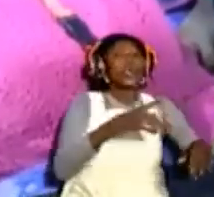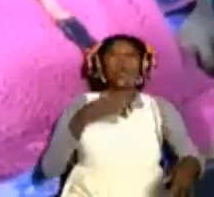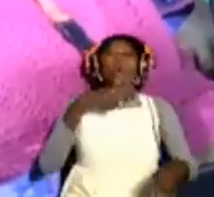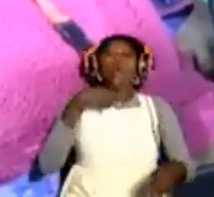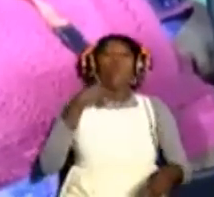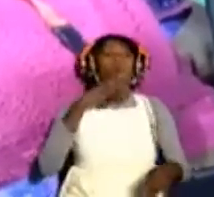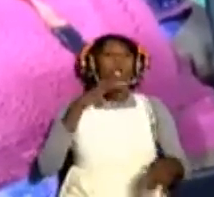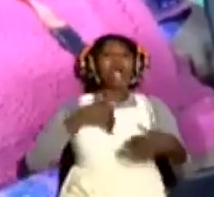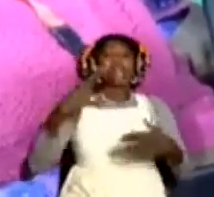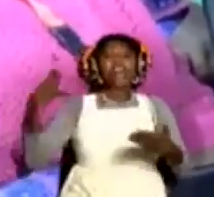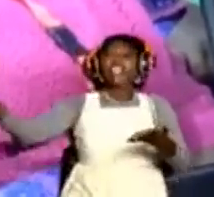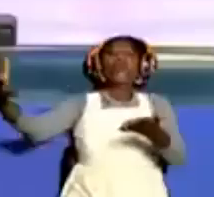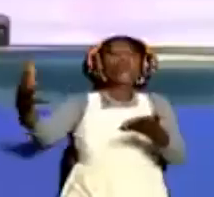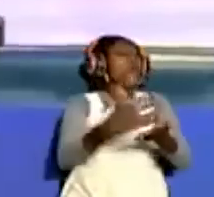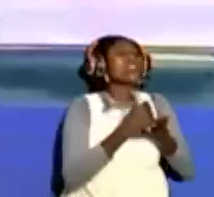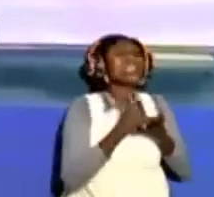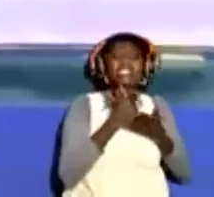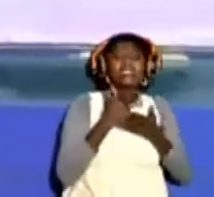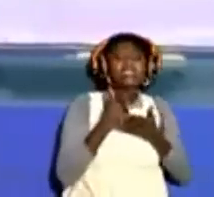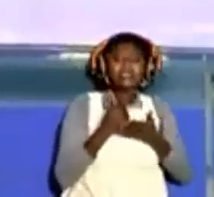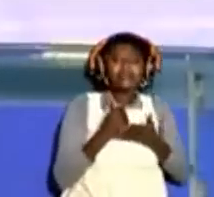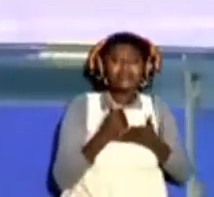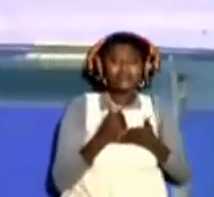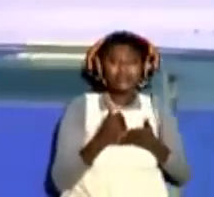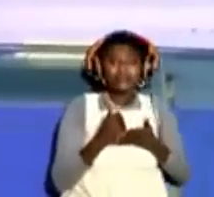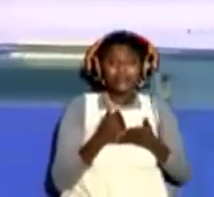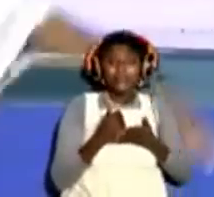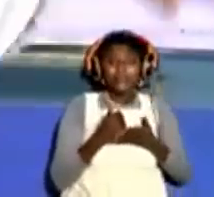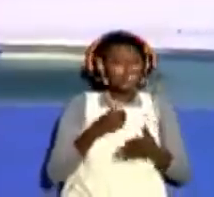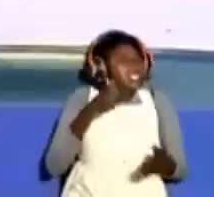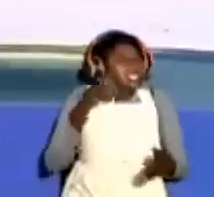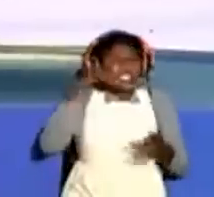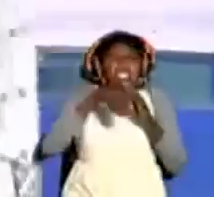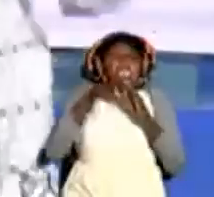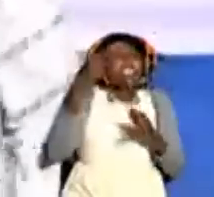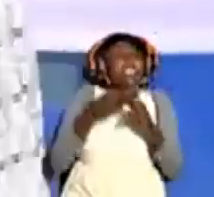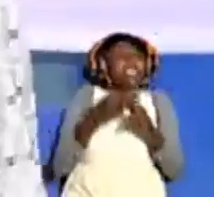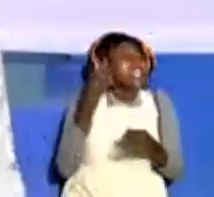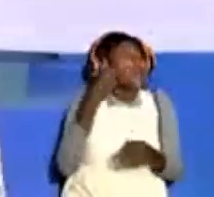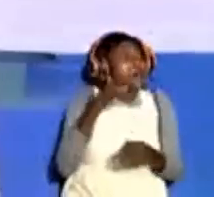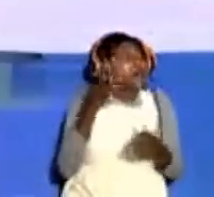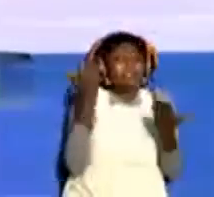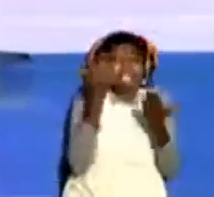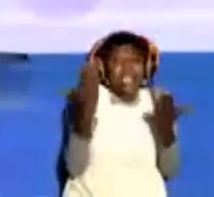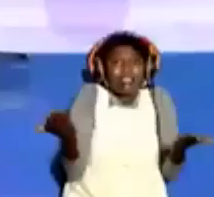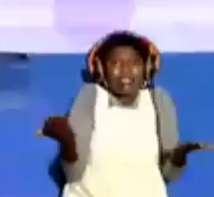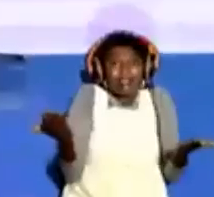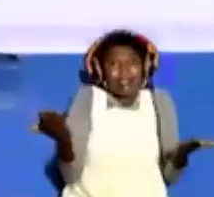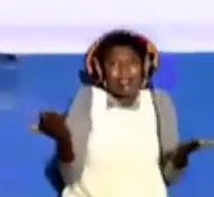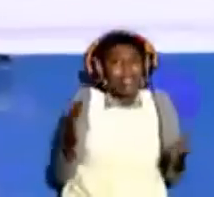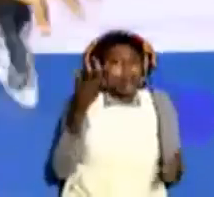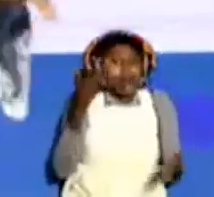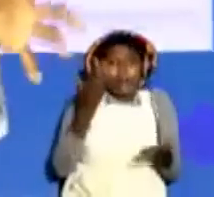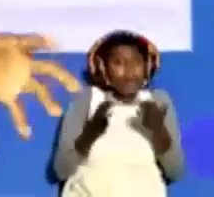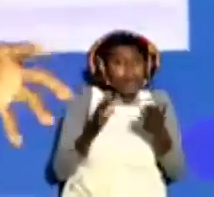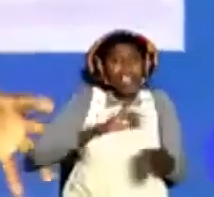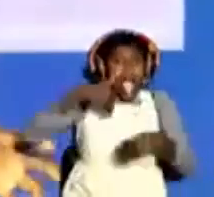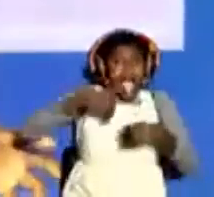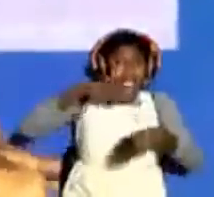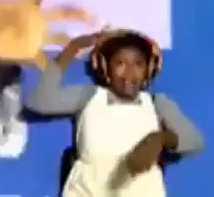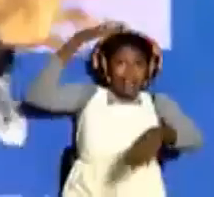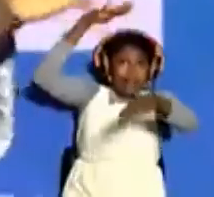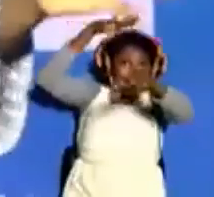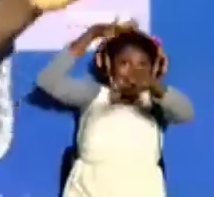Whose breast have I ever played with? In the name of laying hands, did I lay hands on